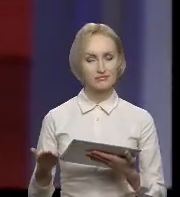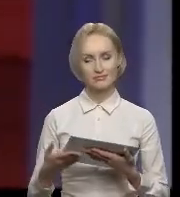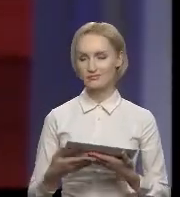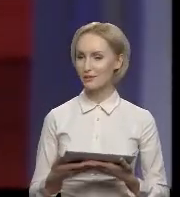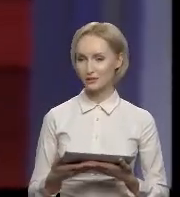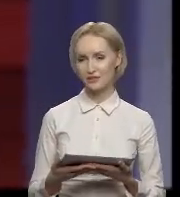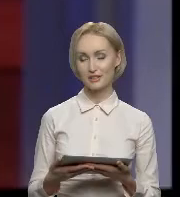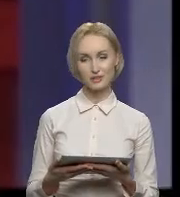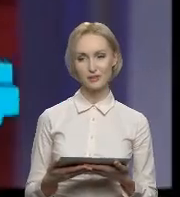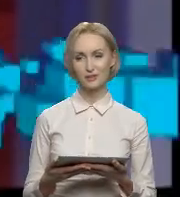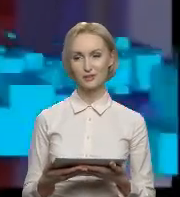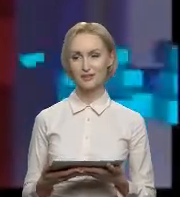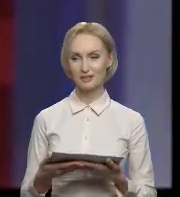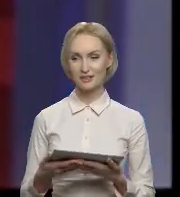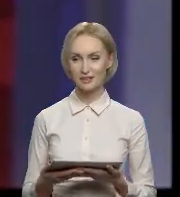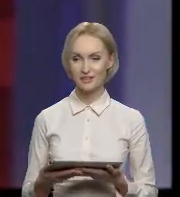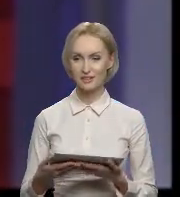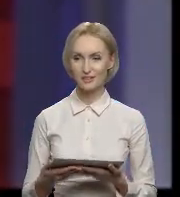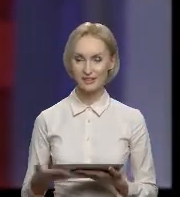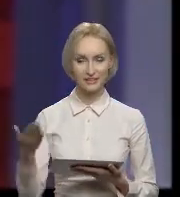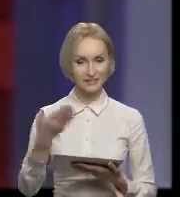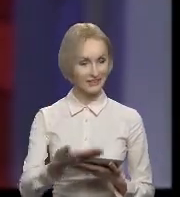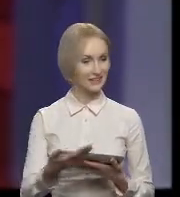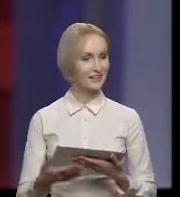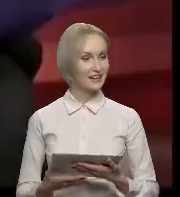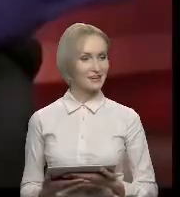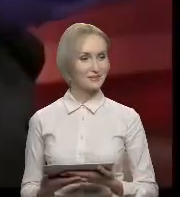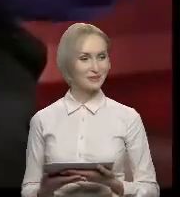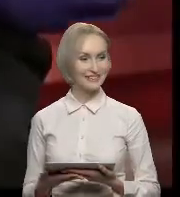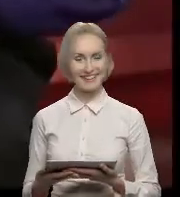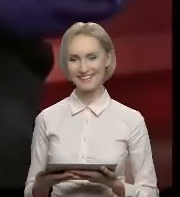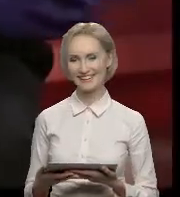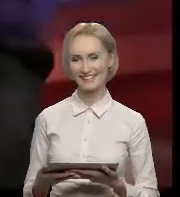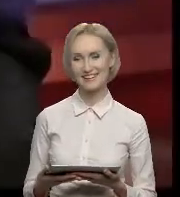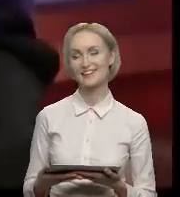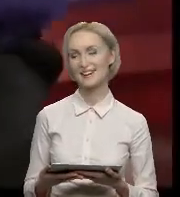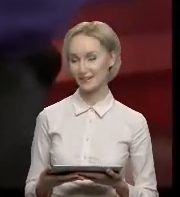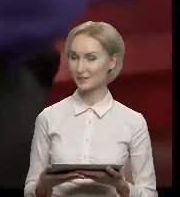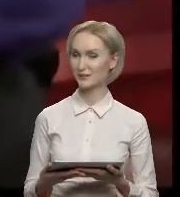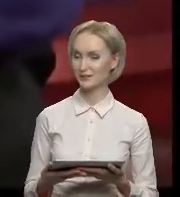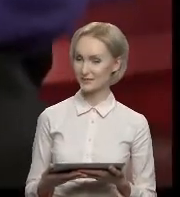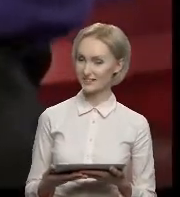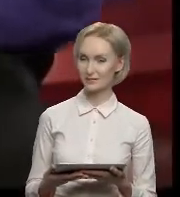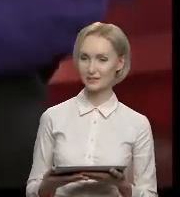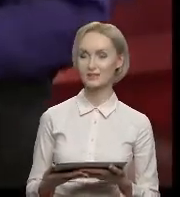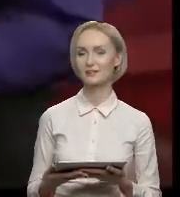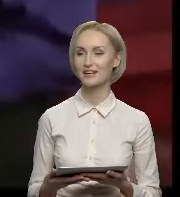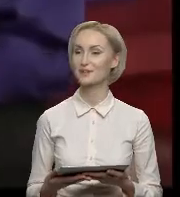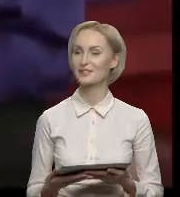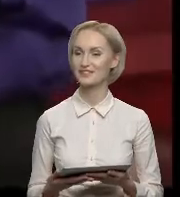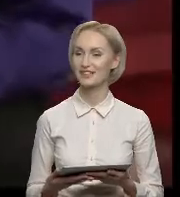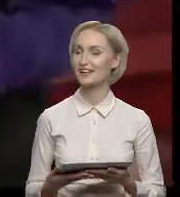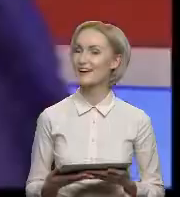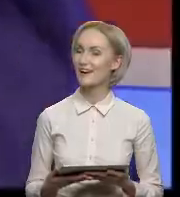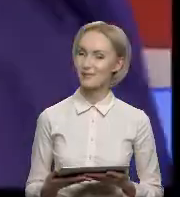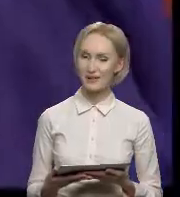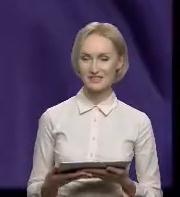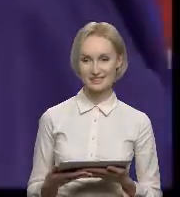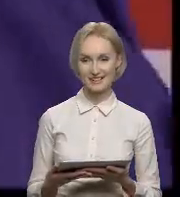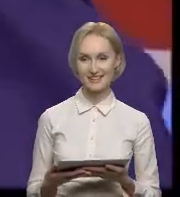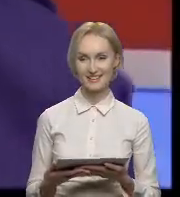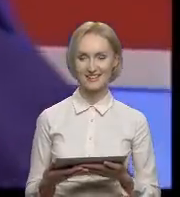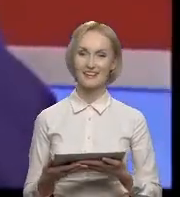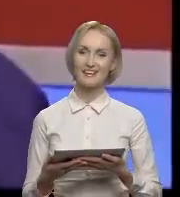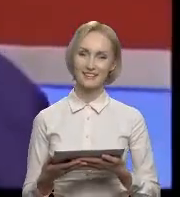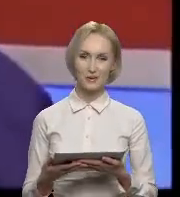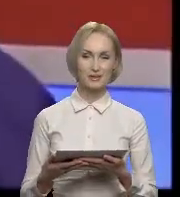in our relationship. And I feel heavily. But she was your friend before she was mine. So don't sit there. I'm talking, it's not your turn. It is my turn. I